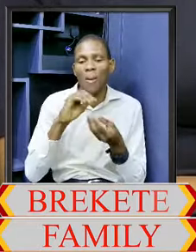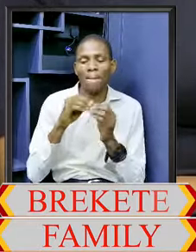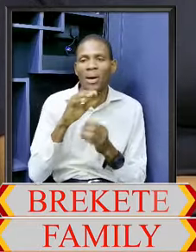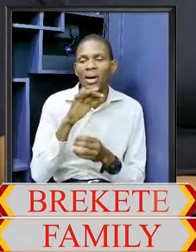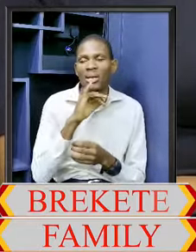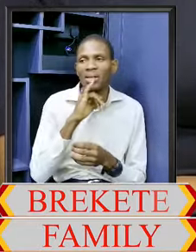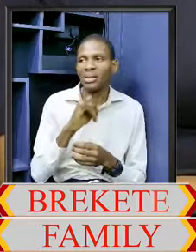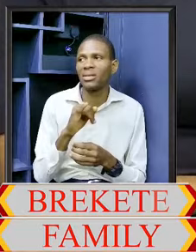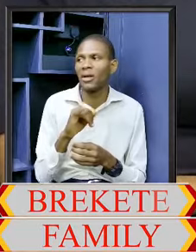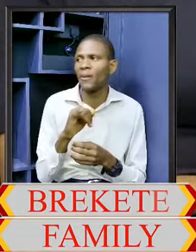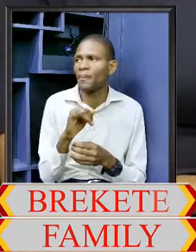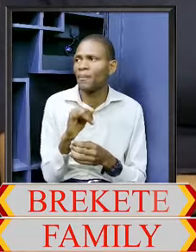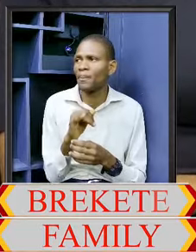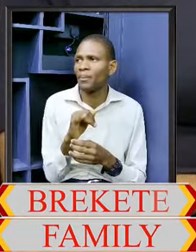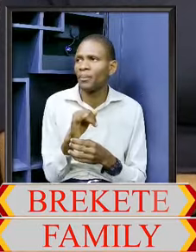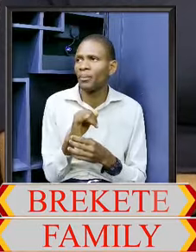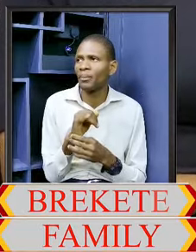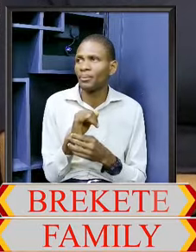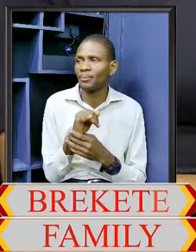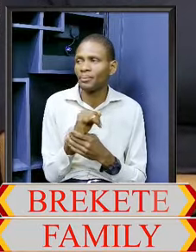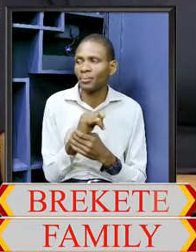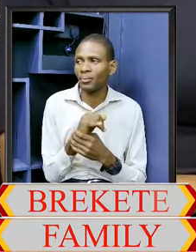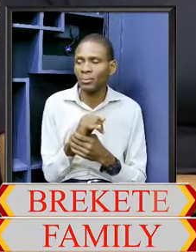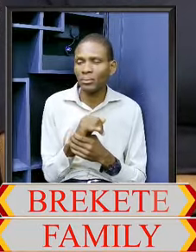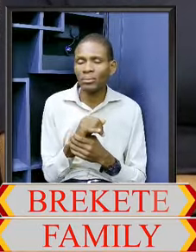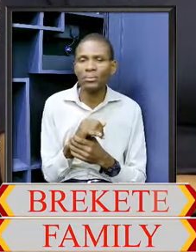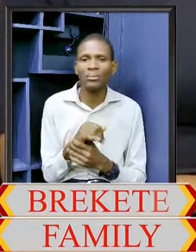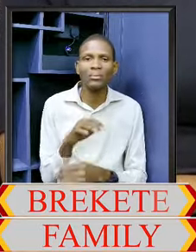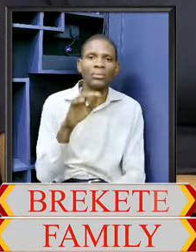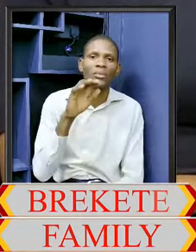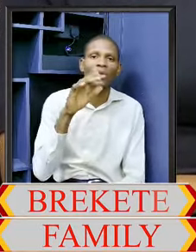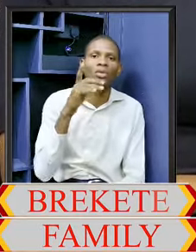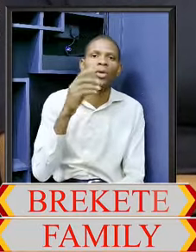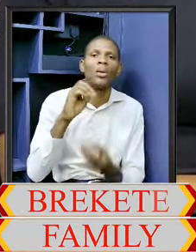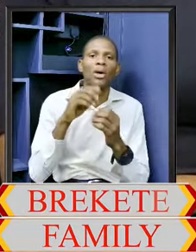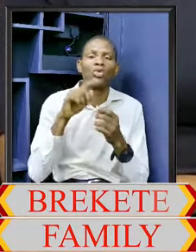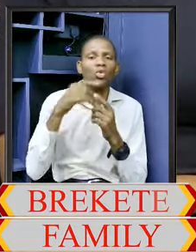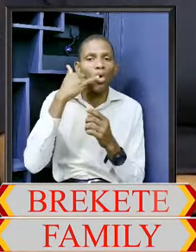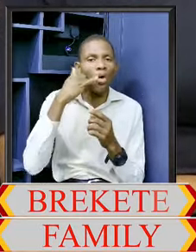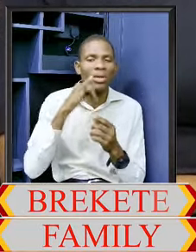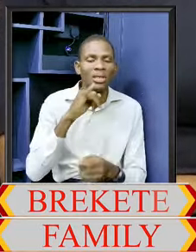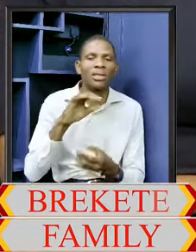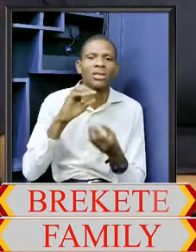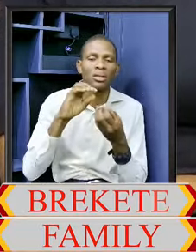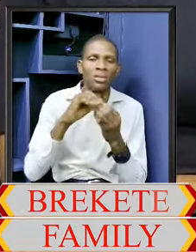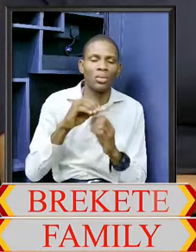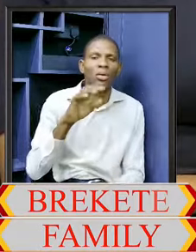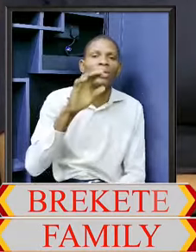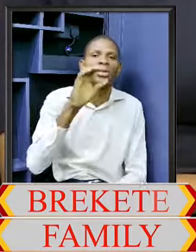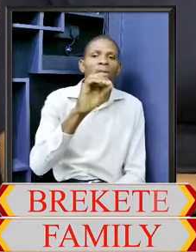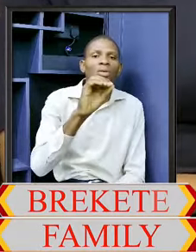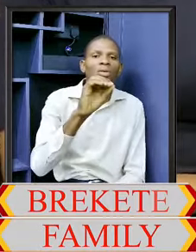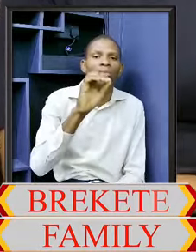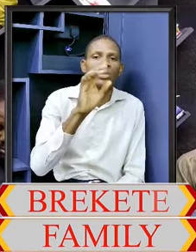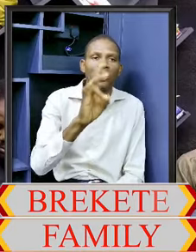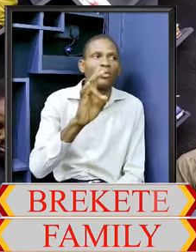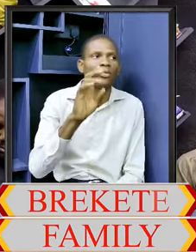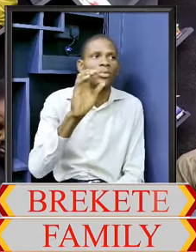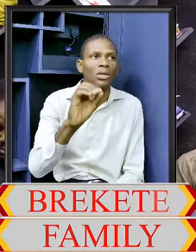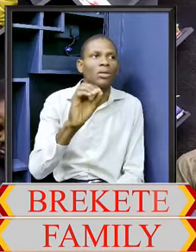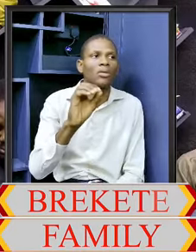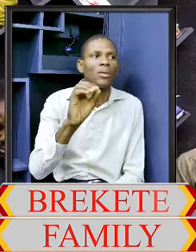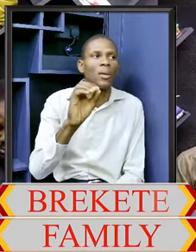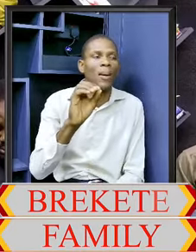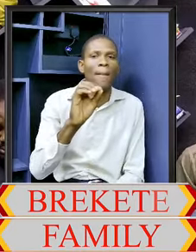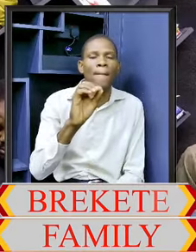more information and clarity on how this thing they work very well. The number where you go call na 070